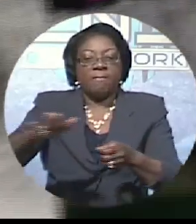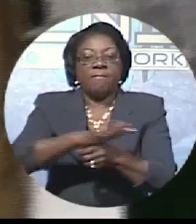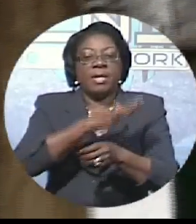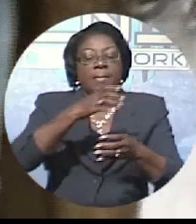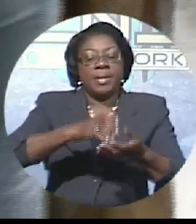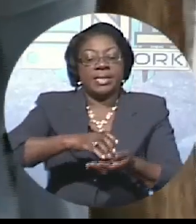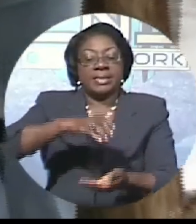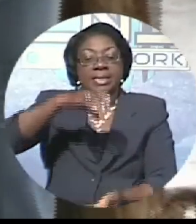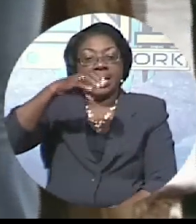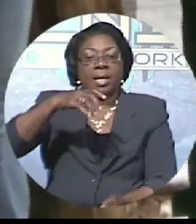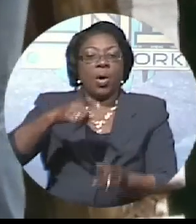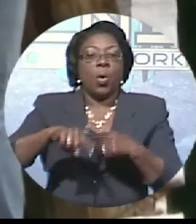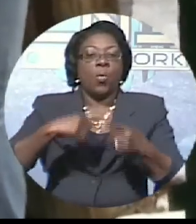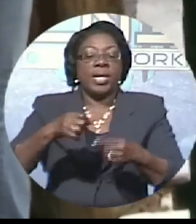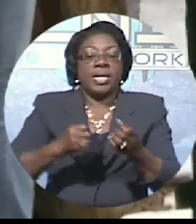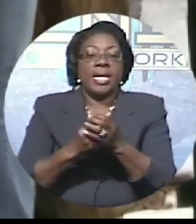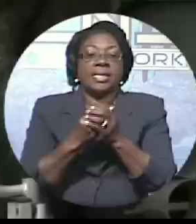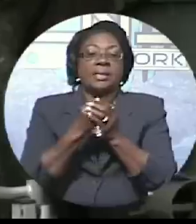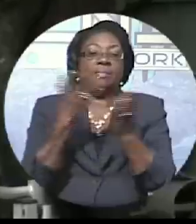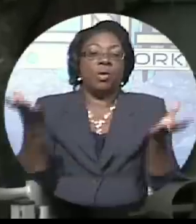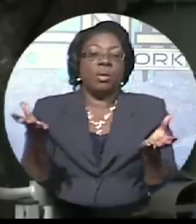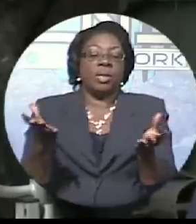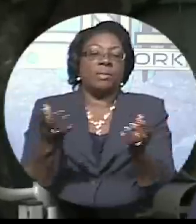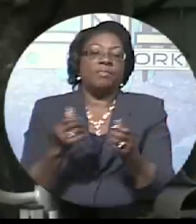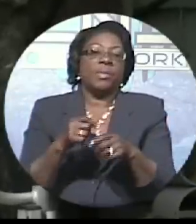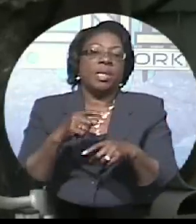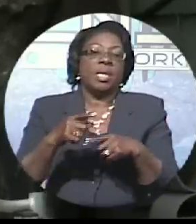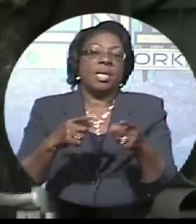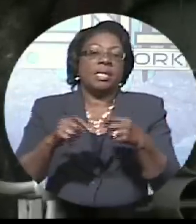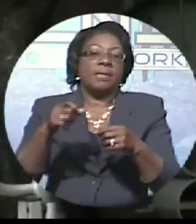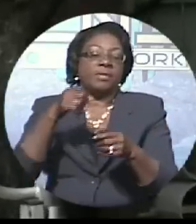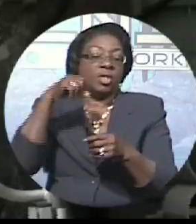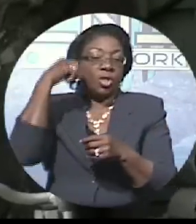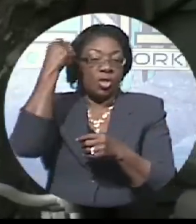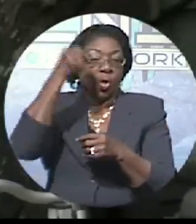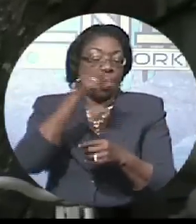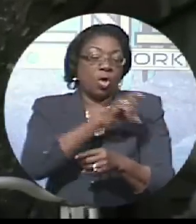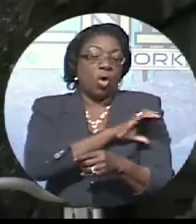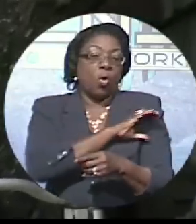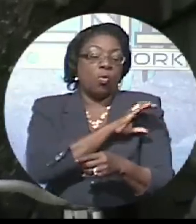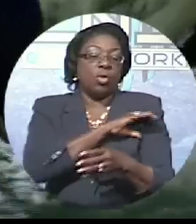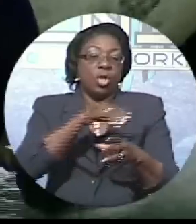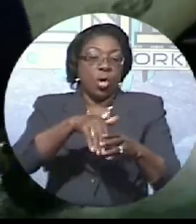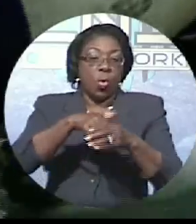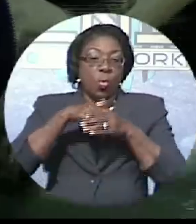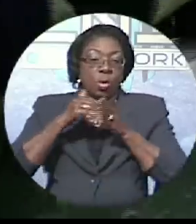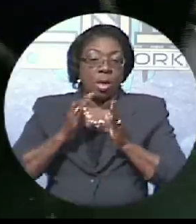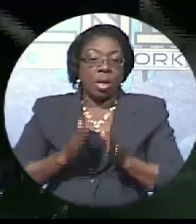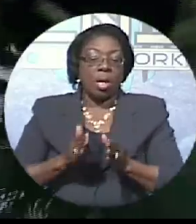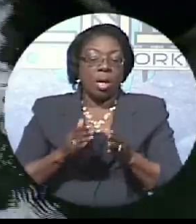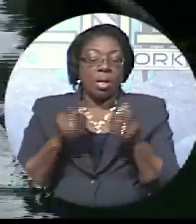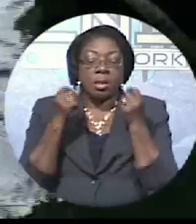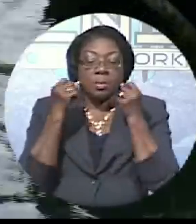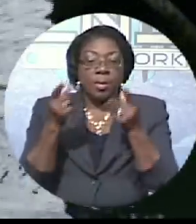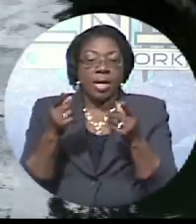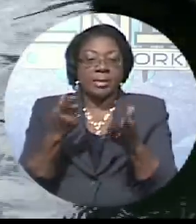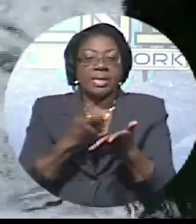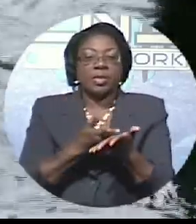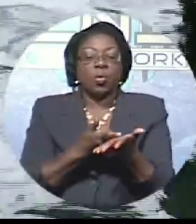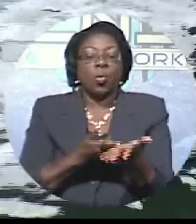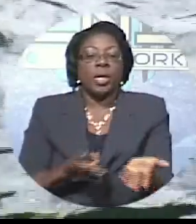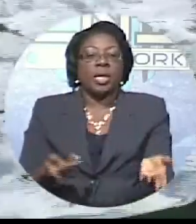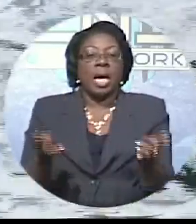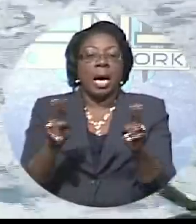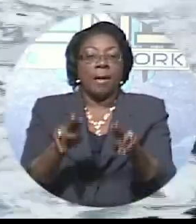tank when it exploded. The event has left Stuart Cove, the owner of the establishment, mystified as to